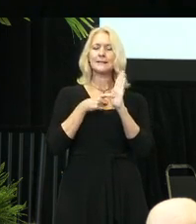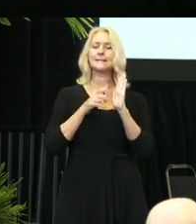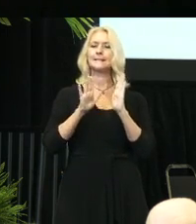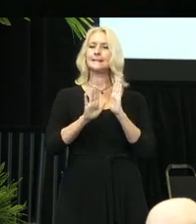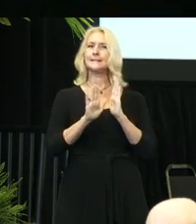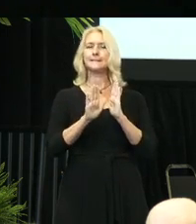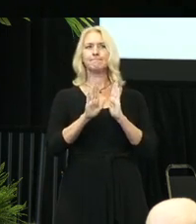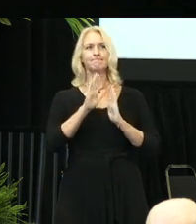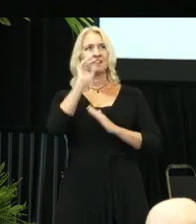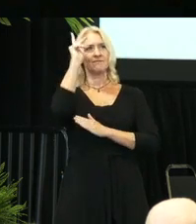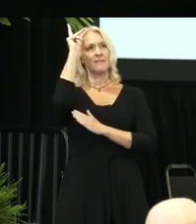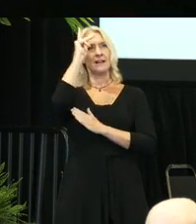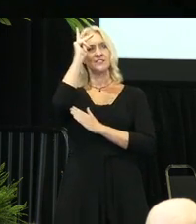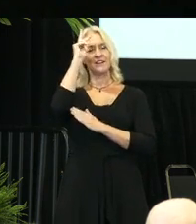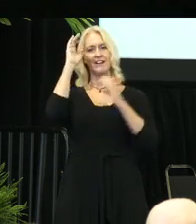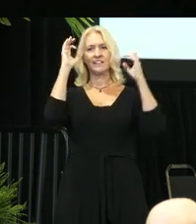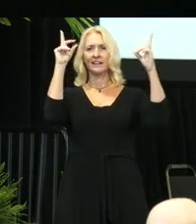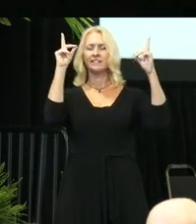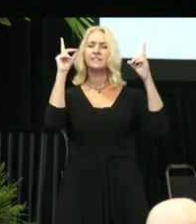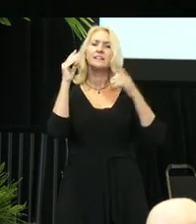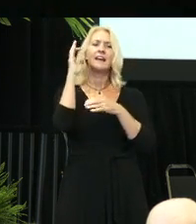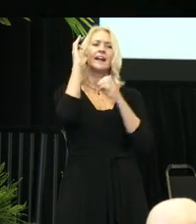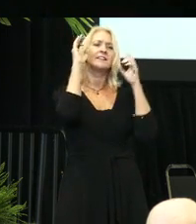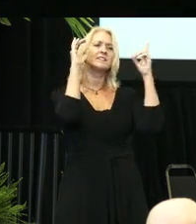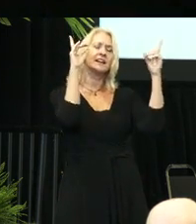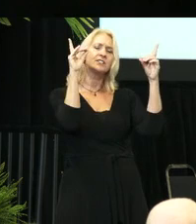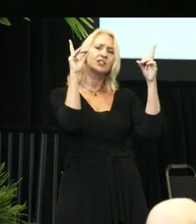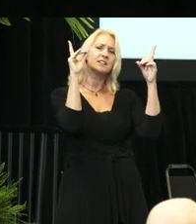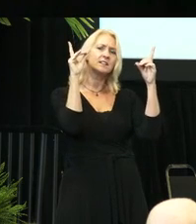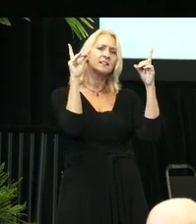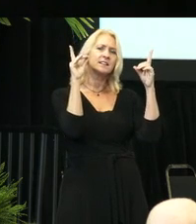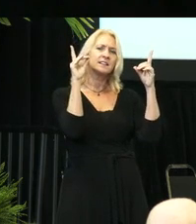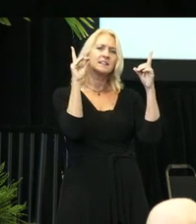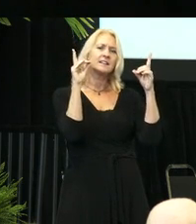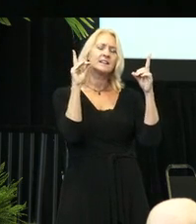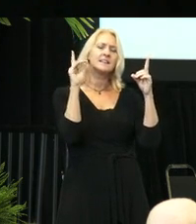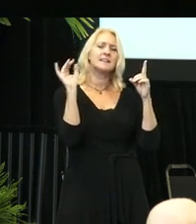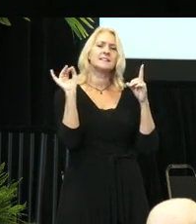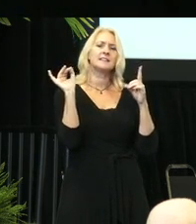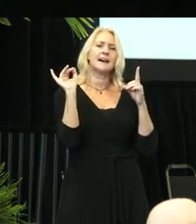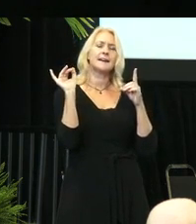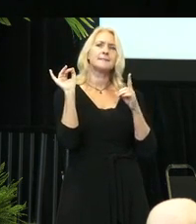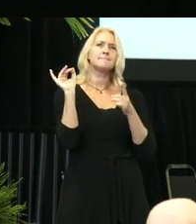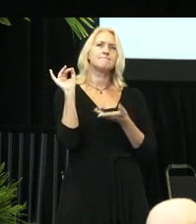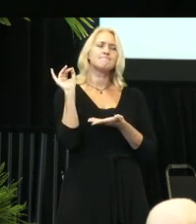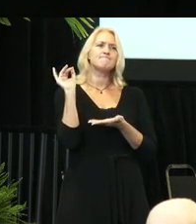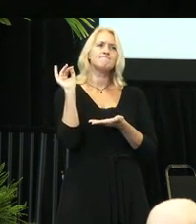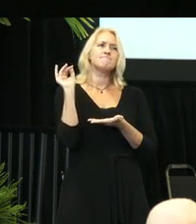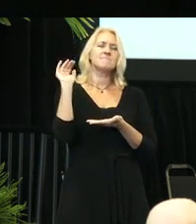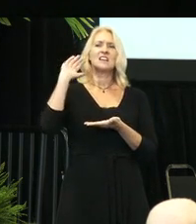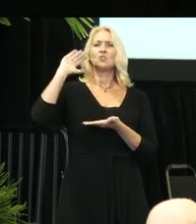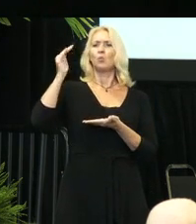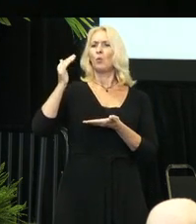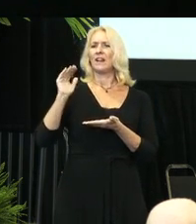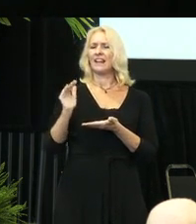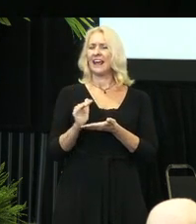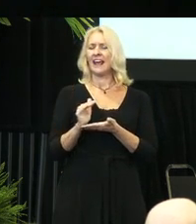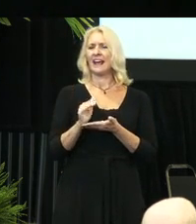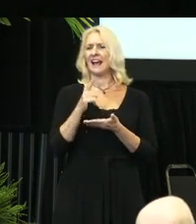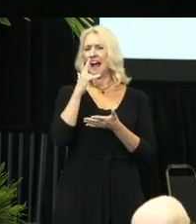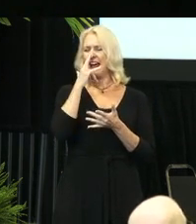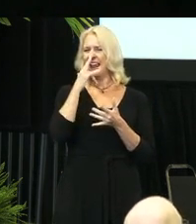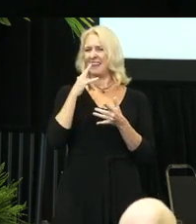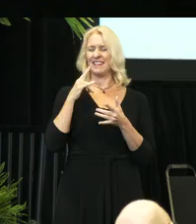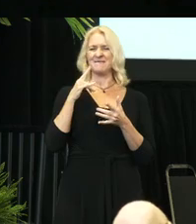is, what more is education than the dwindling of brutality in the world? What more